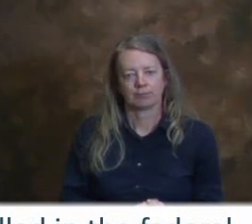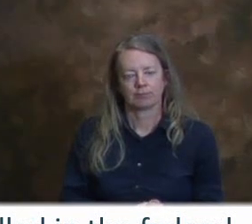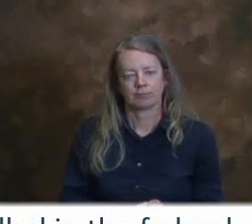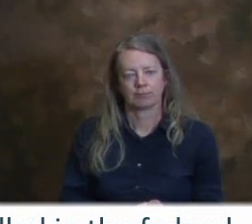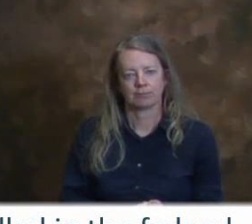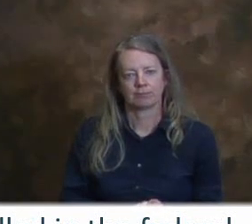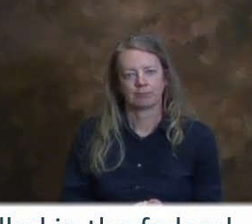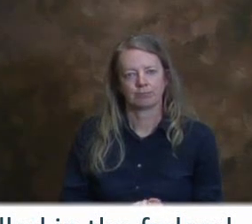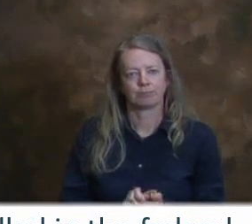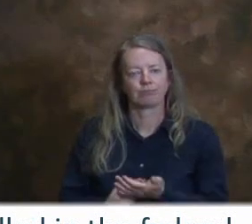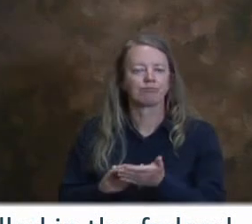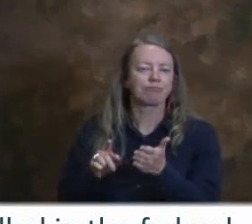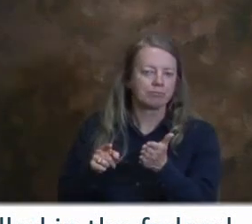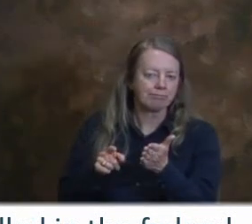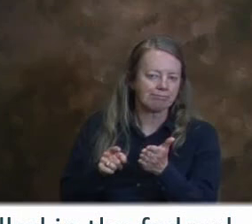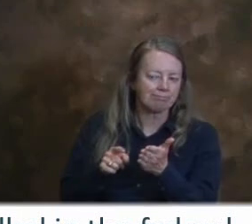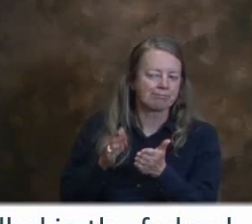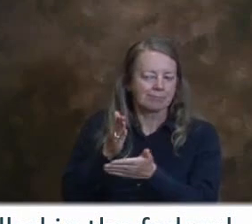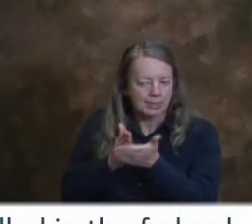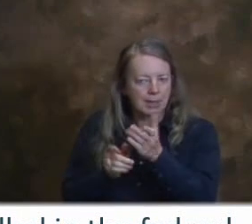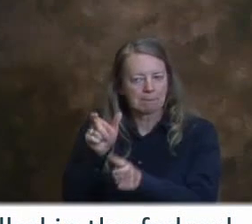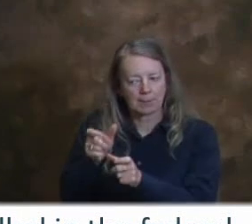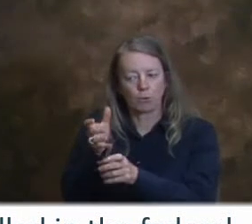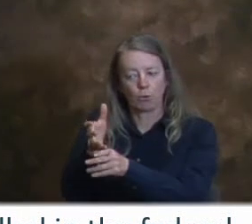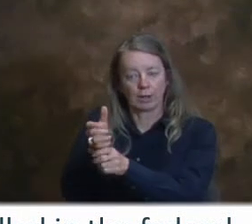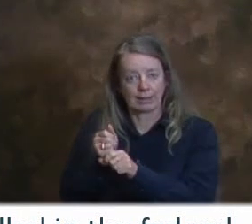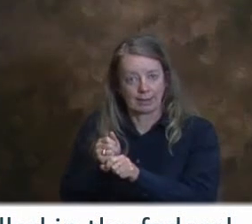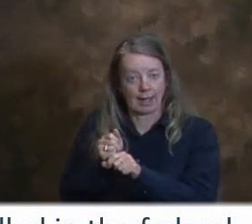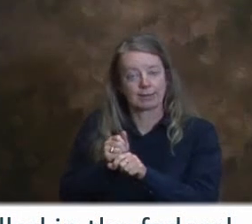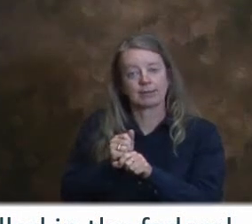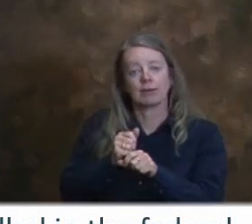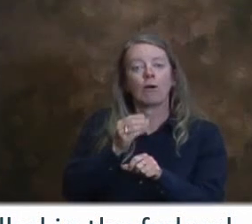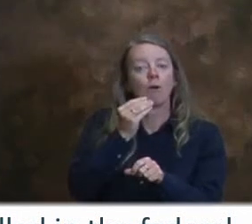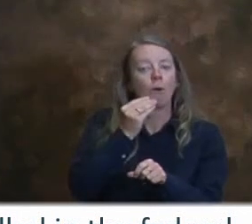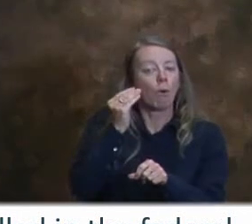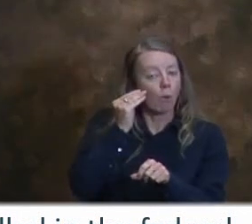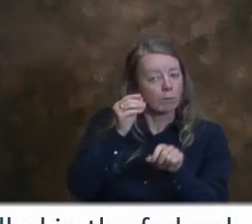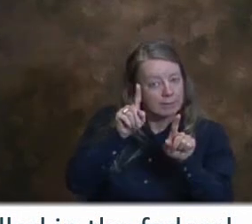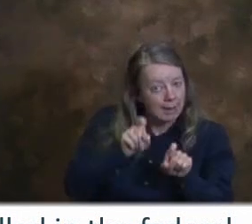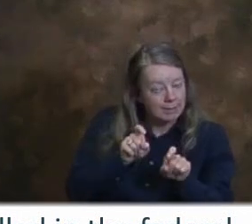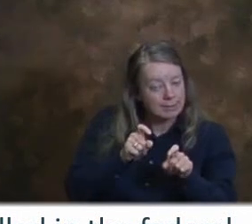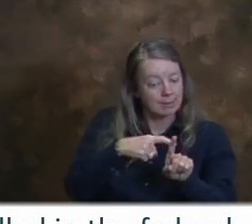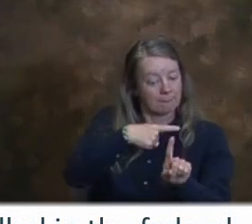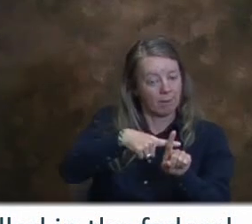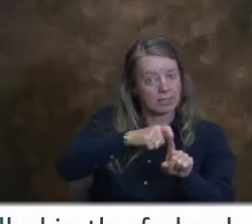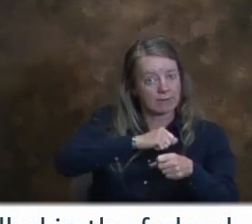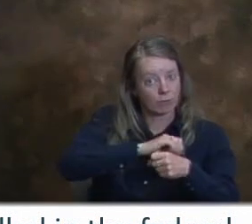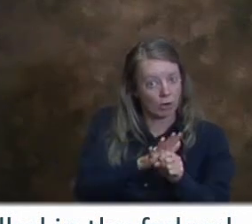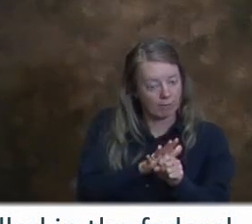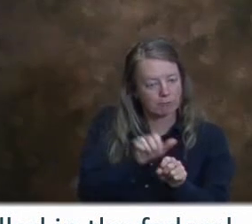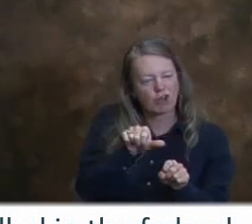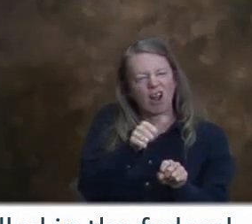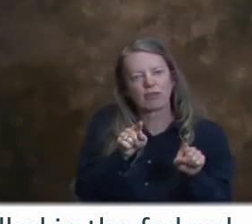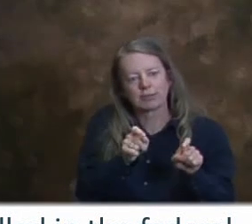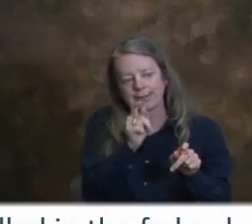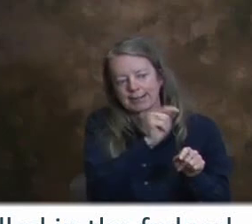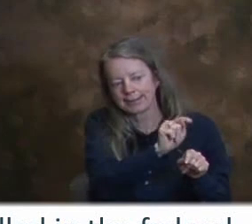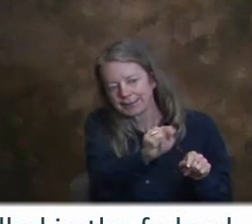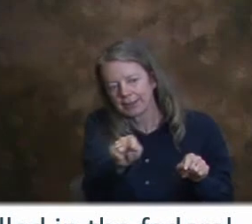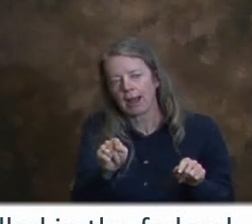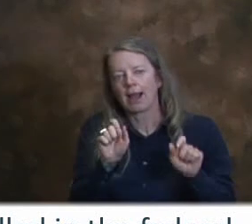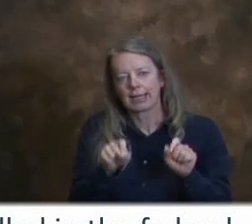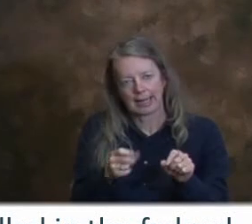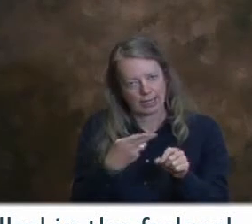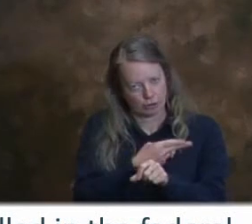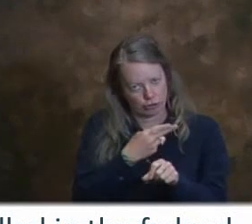in some cases, individuals who receive COVID-19 test results through at-home testing or other testing sites can also utilize the test to